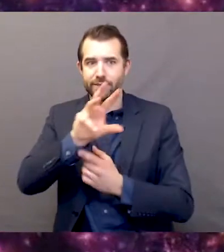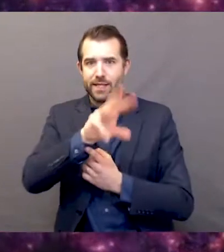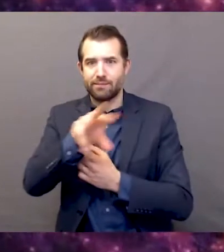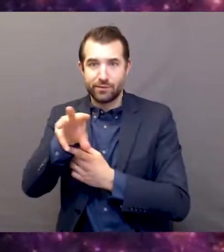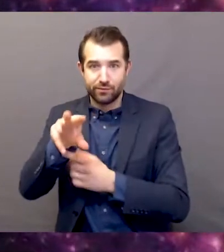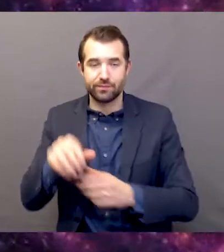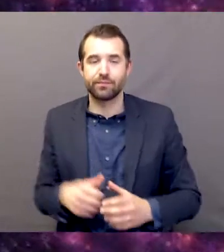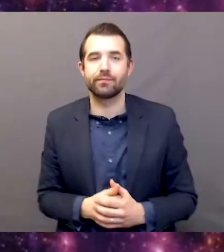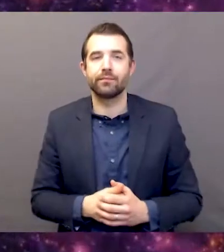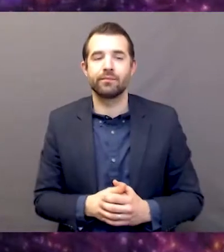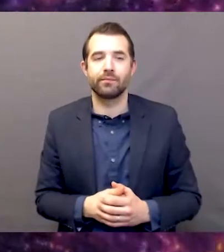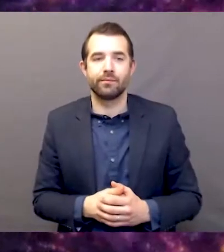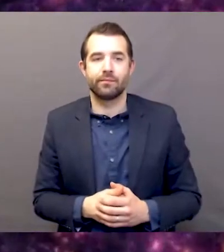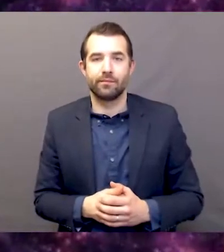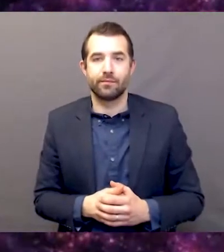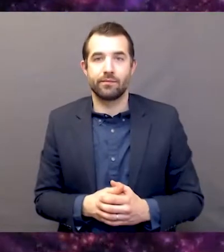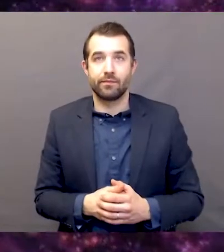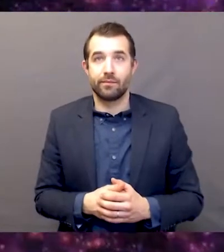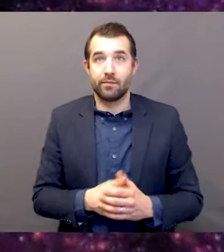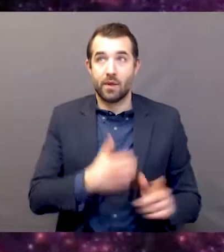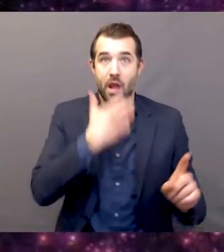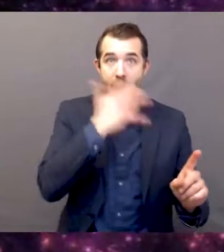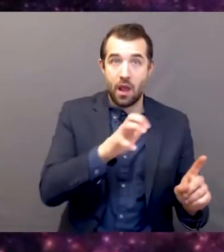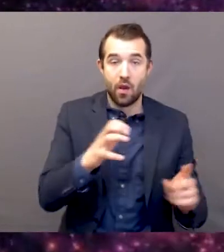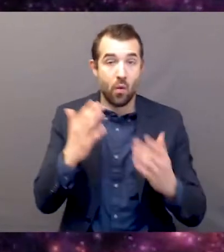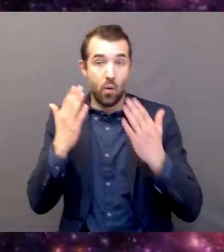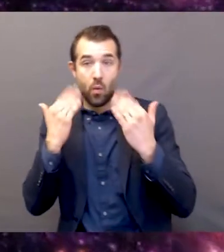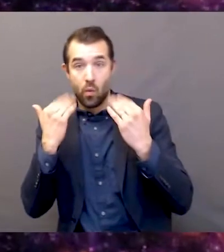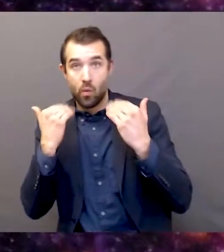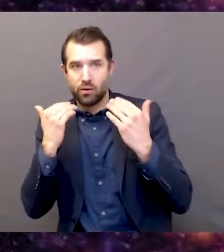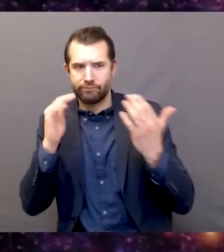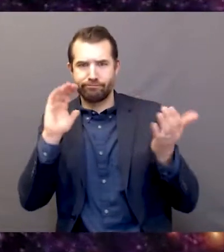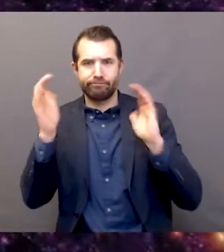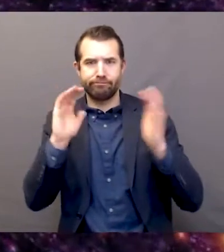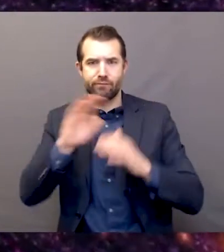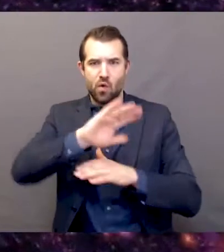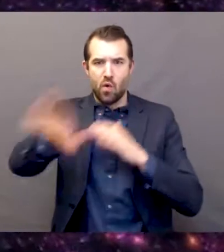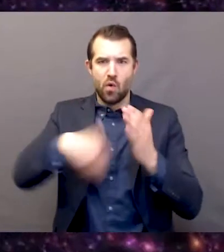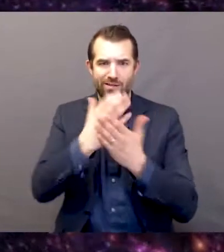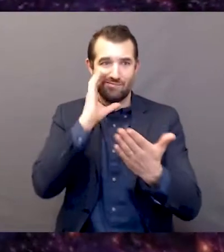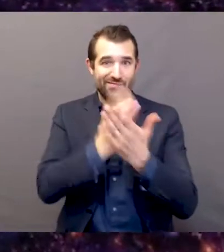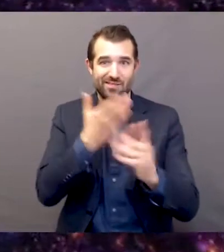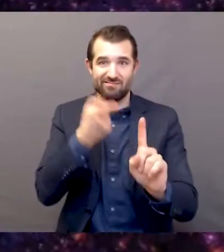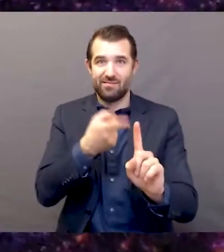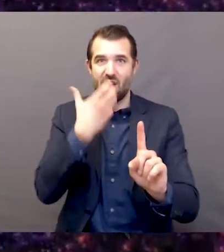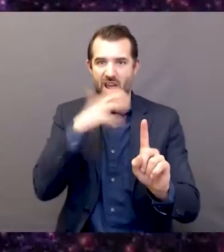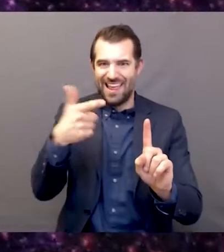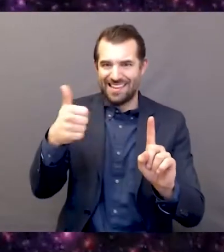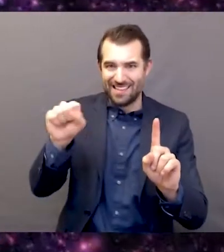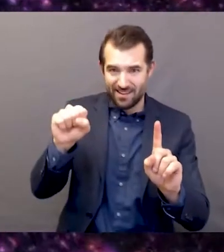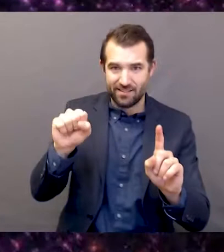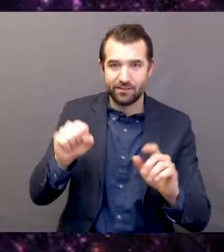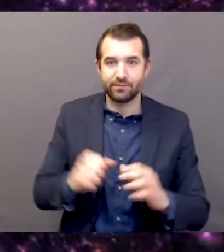You can also see the non-thermal jet coming here, but all the rest of this emission in the X-ray is the hot gas. The